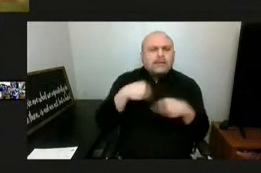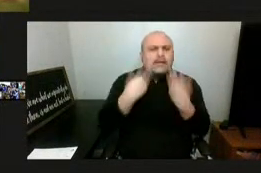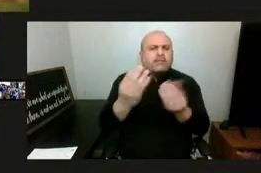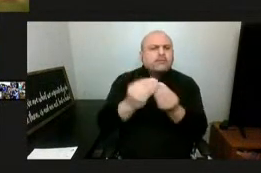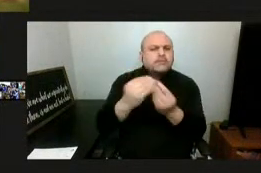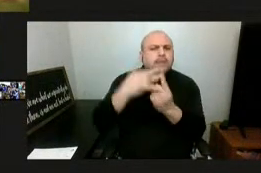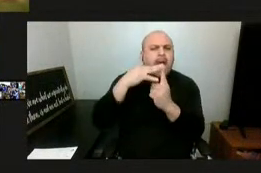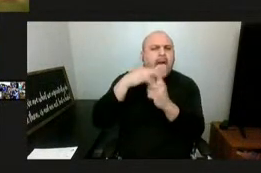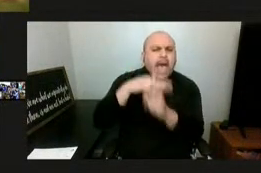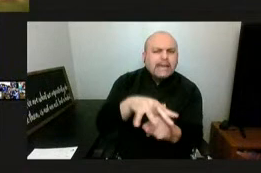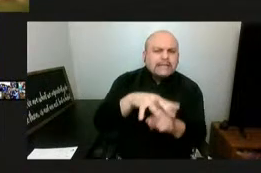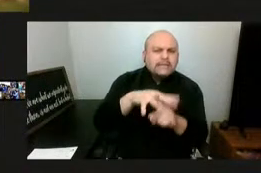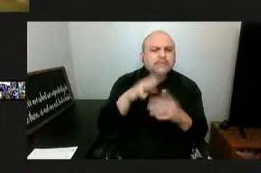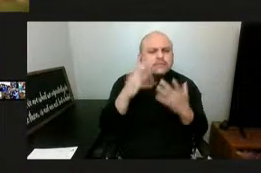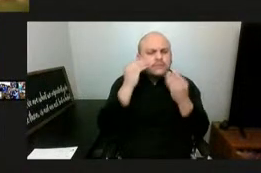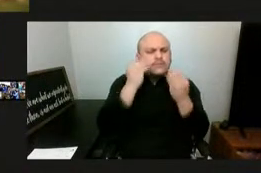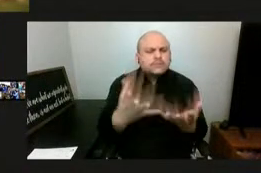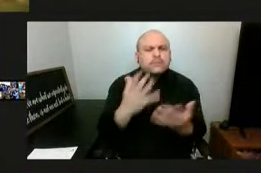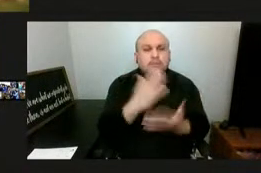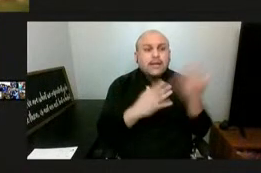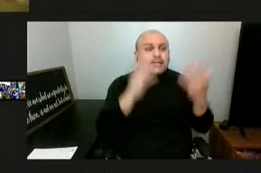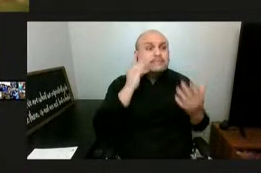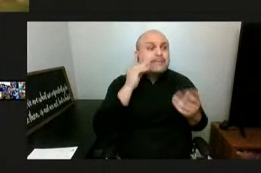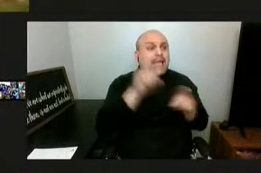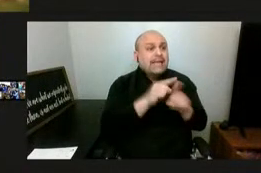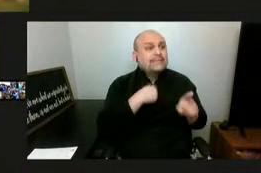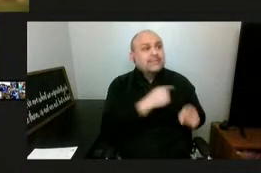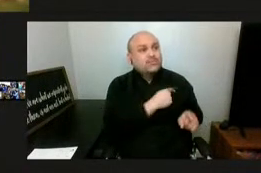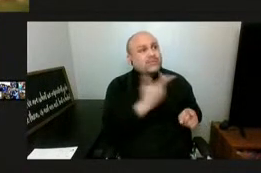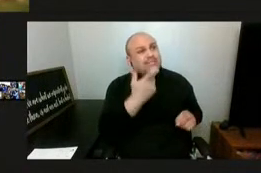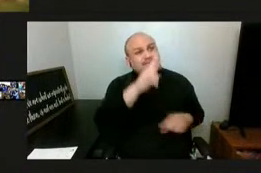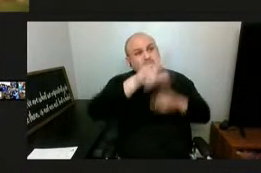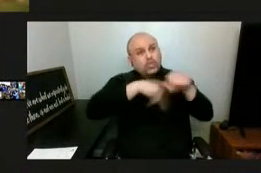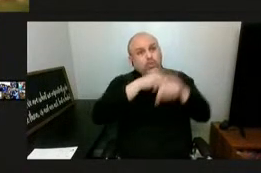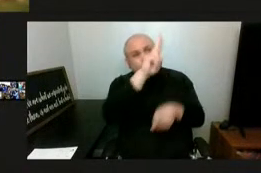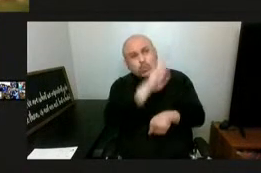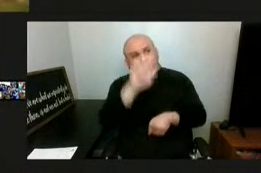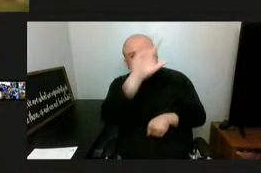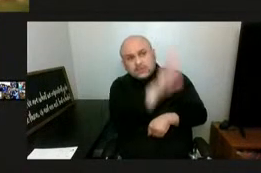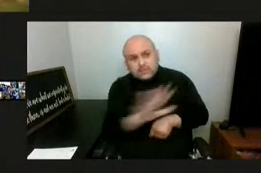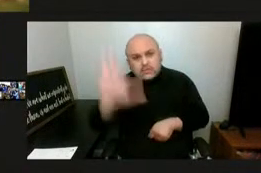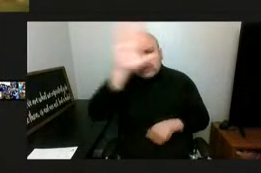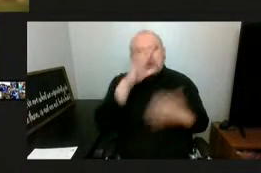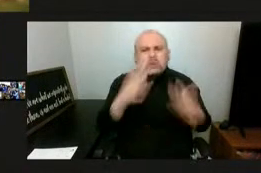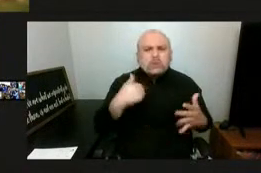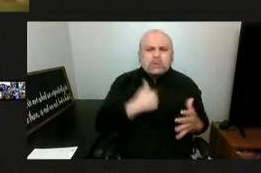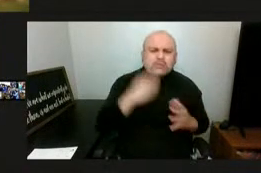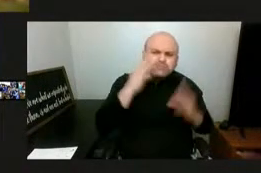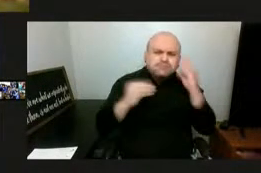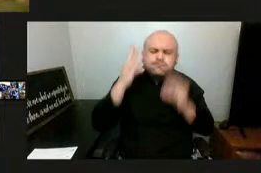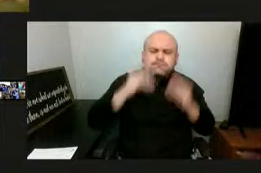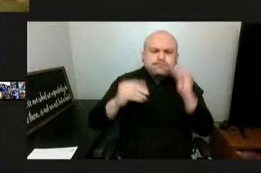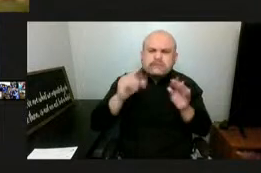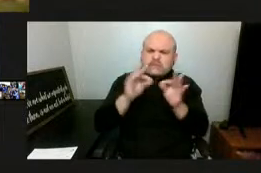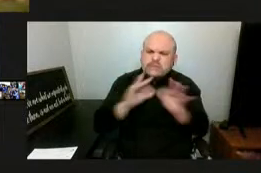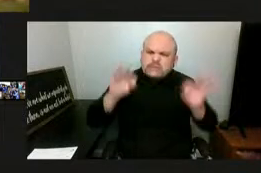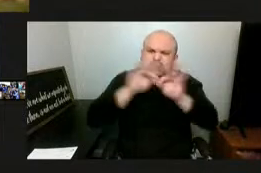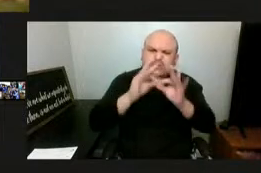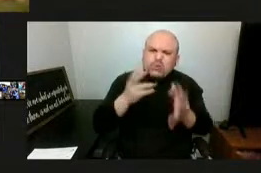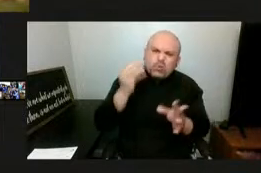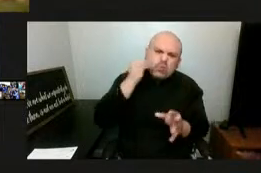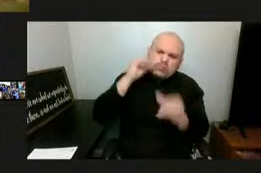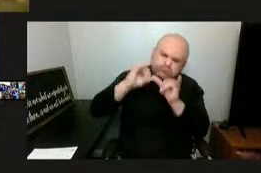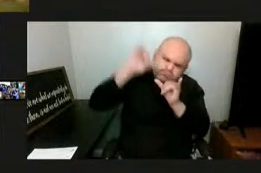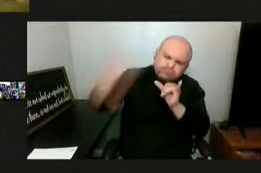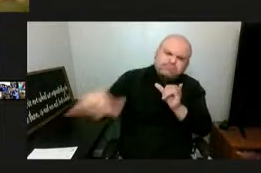are experiencing and as a nation have gone through a very significant pandemic that has had a significant impact